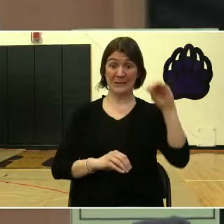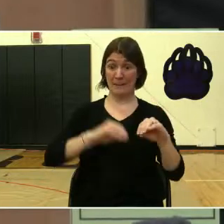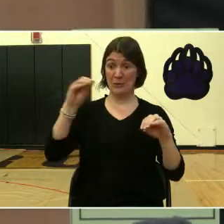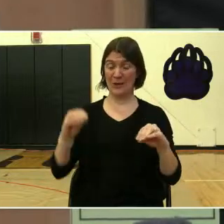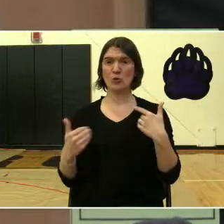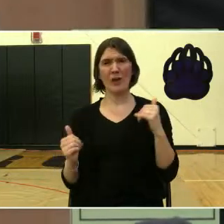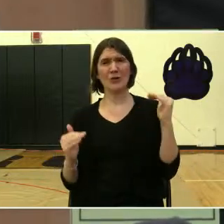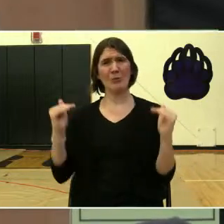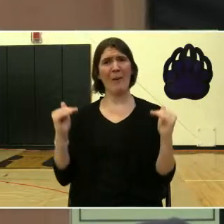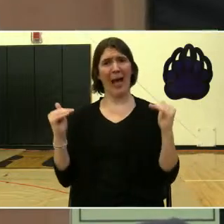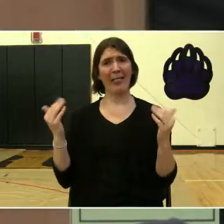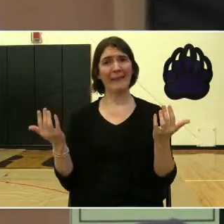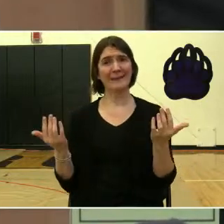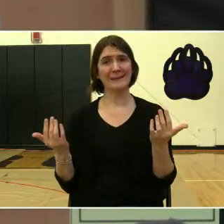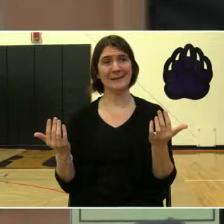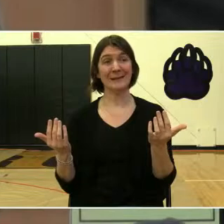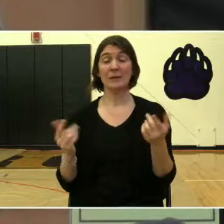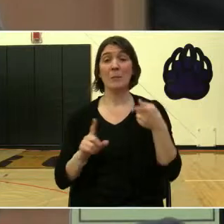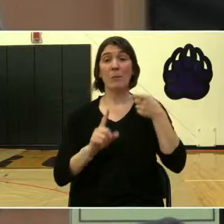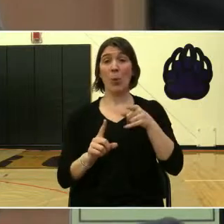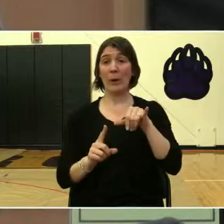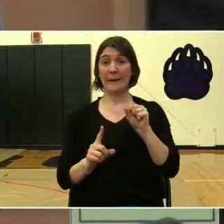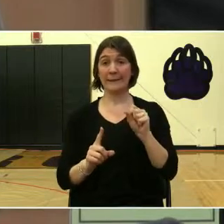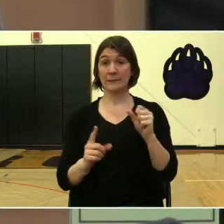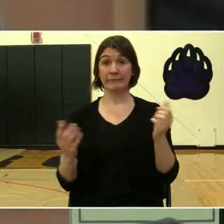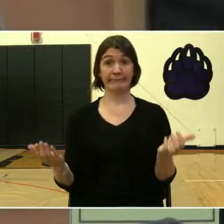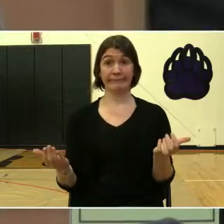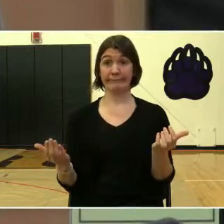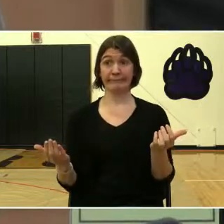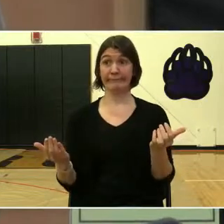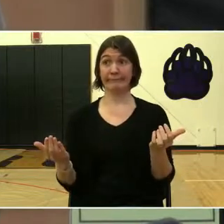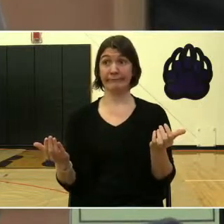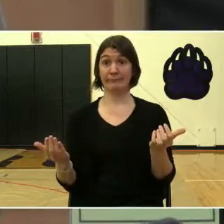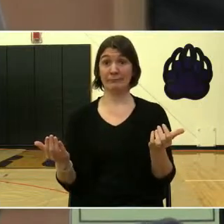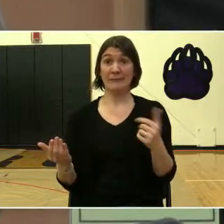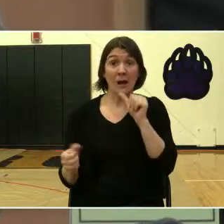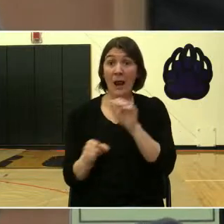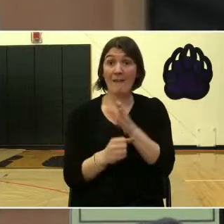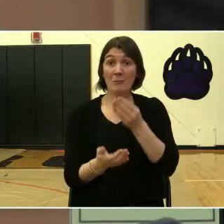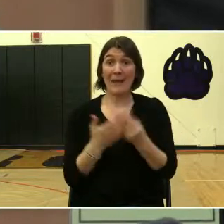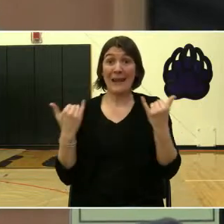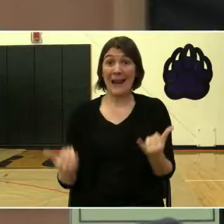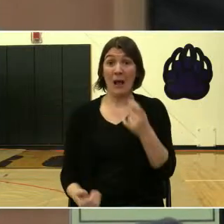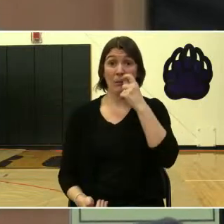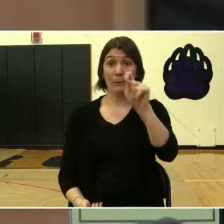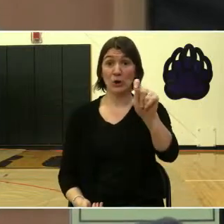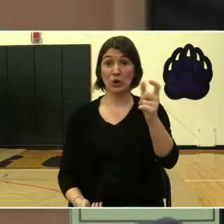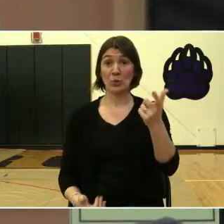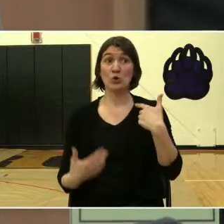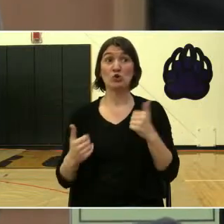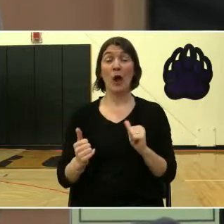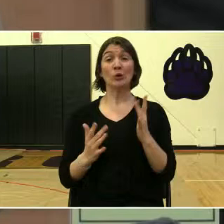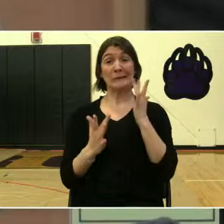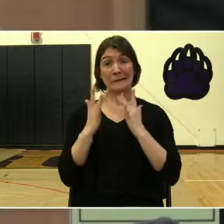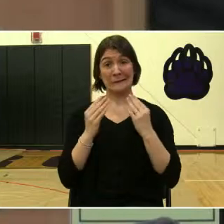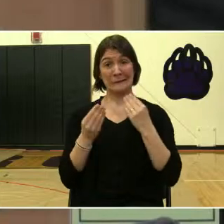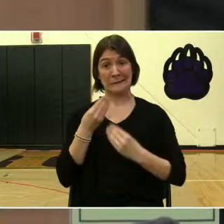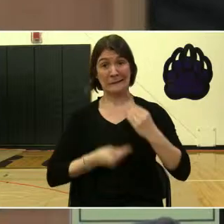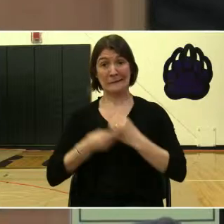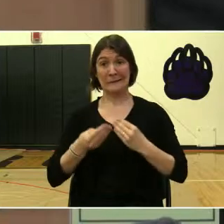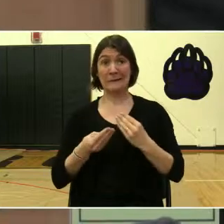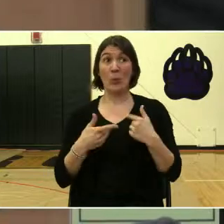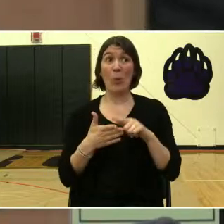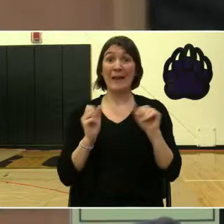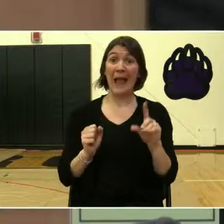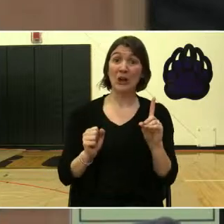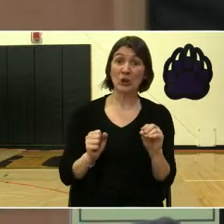know we try to balance it we bottom line is is we're I don't think we have enough money now so you know we're trying to do the best we can with what we have